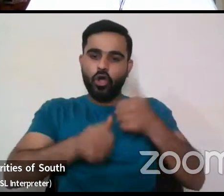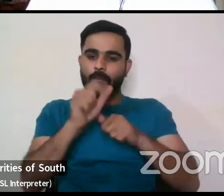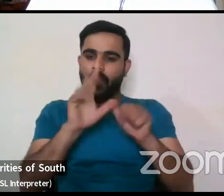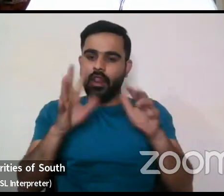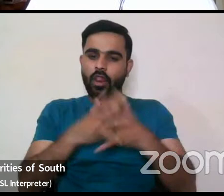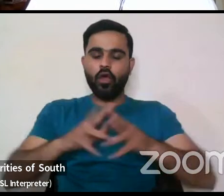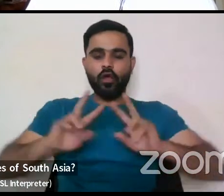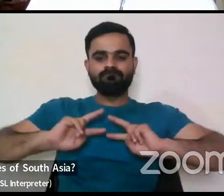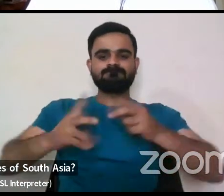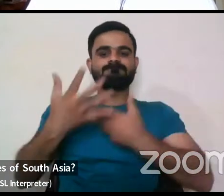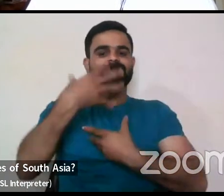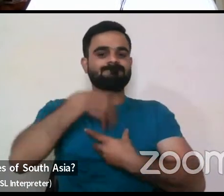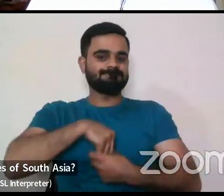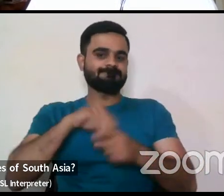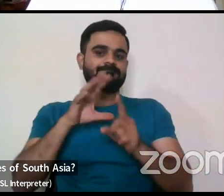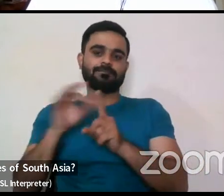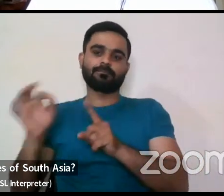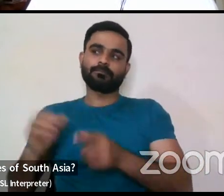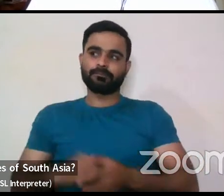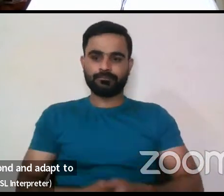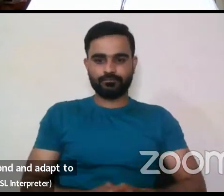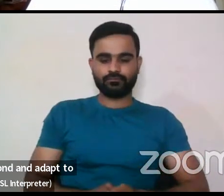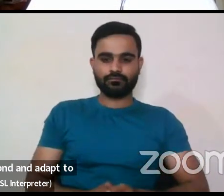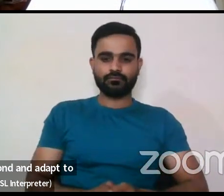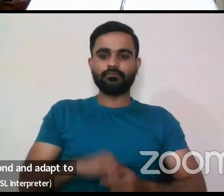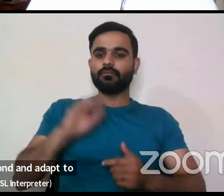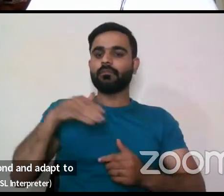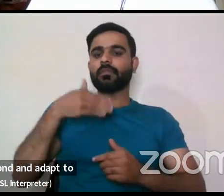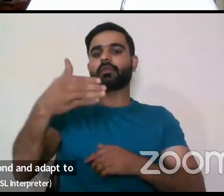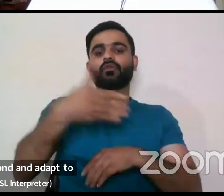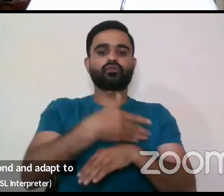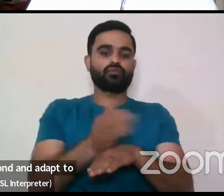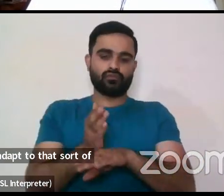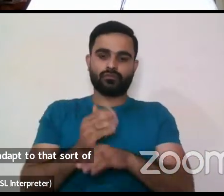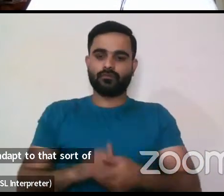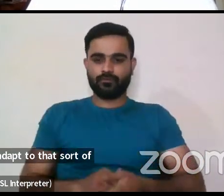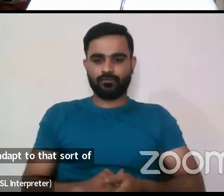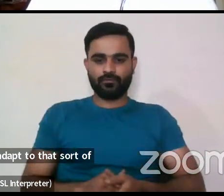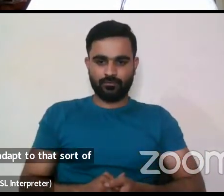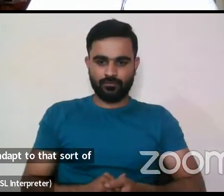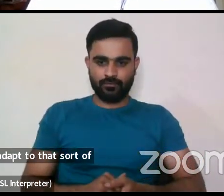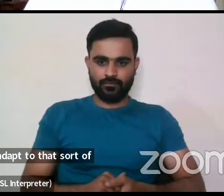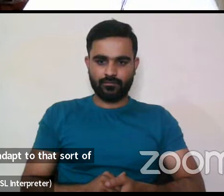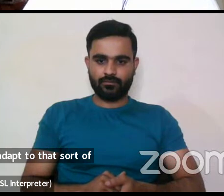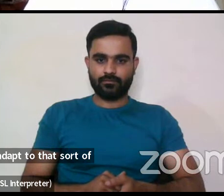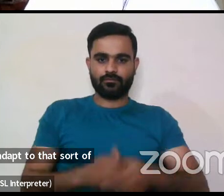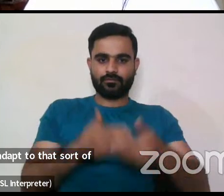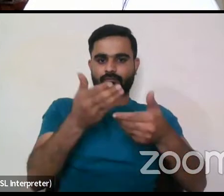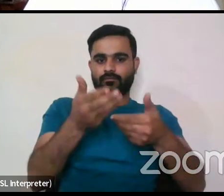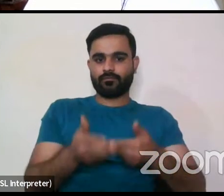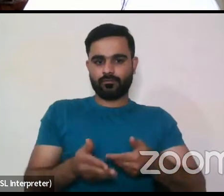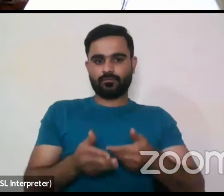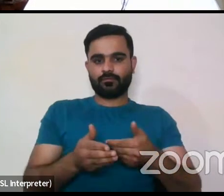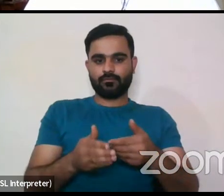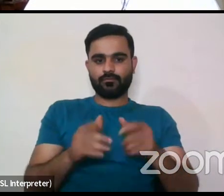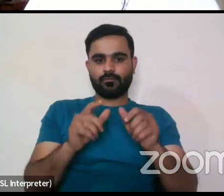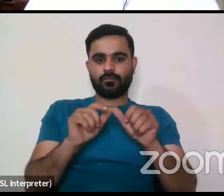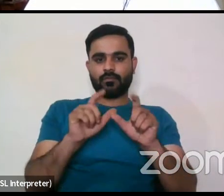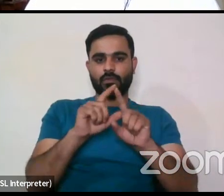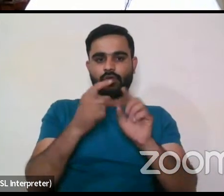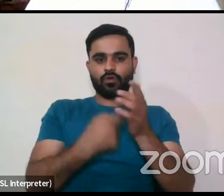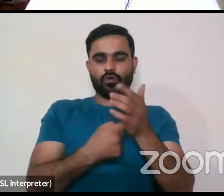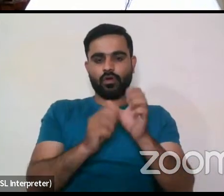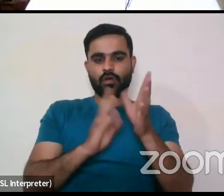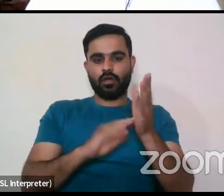and adapt to that sort of an environment. So without further ado, I will allow Dr. Durr to take the stage and take